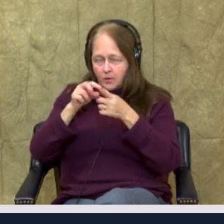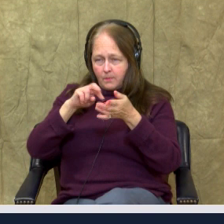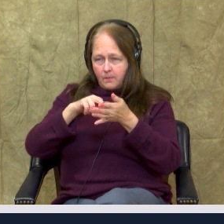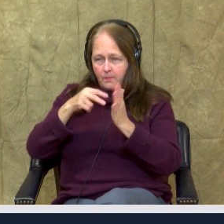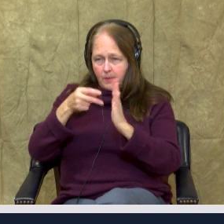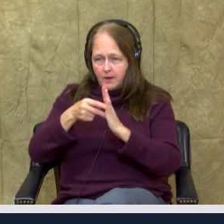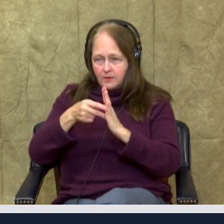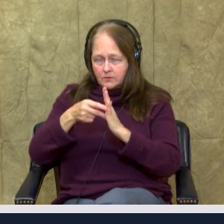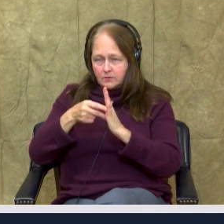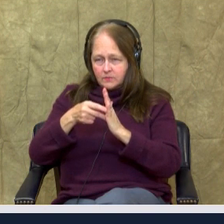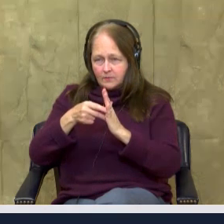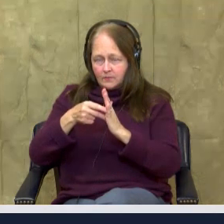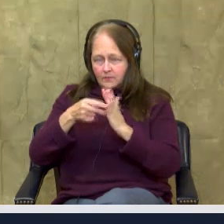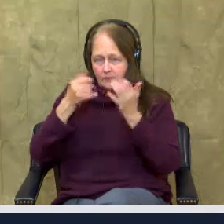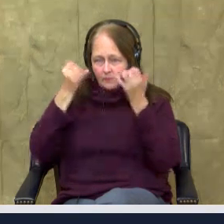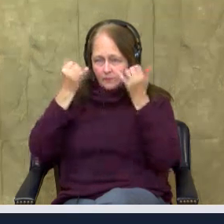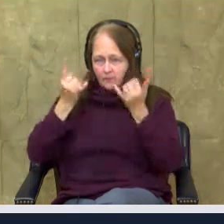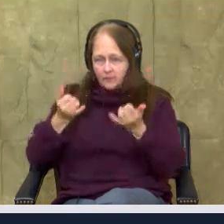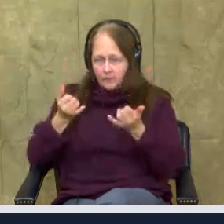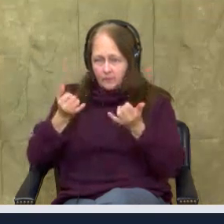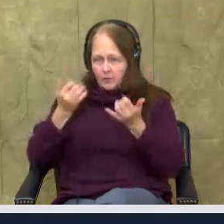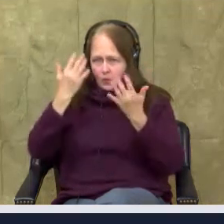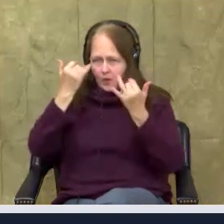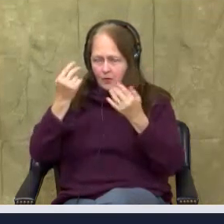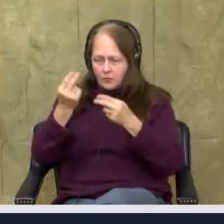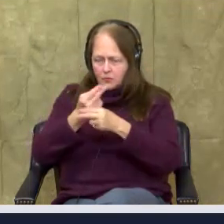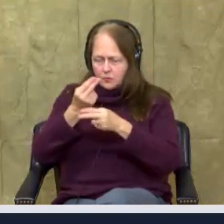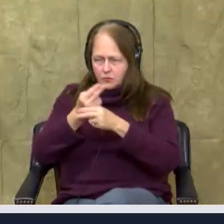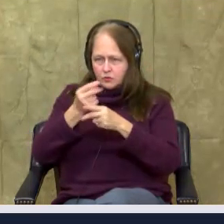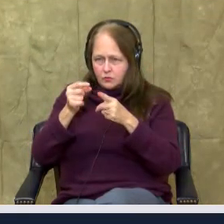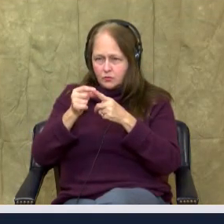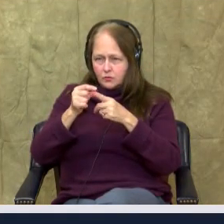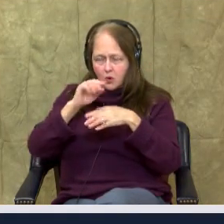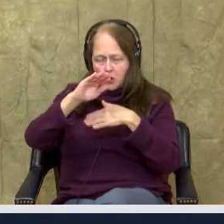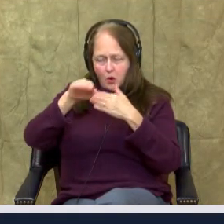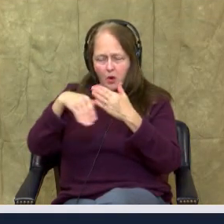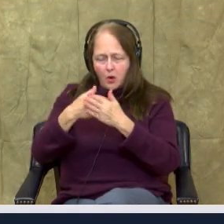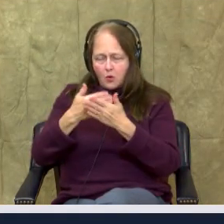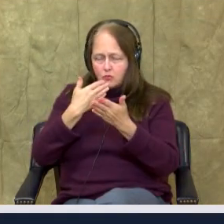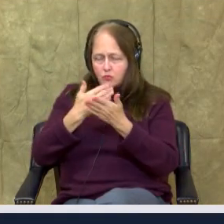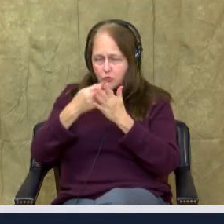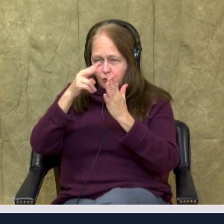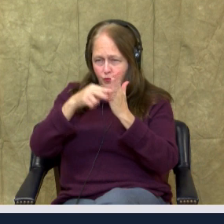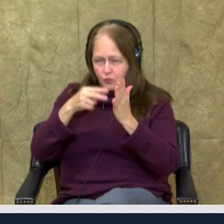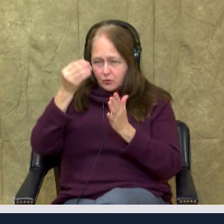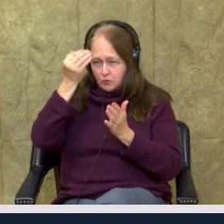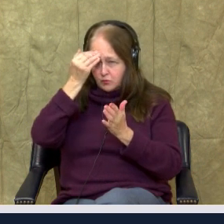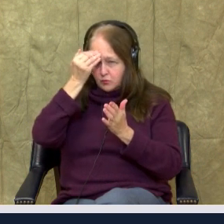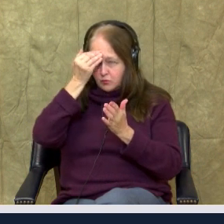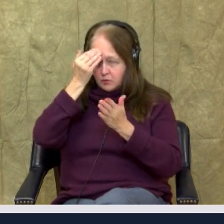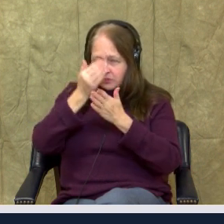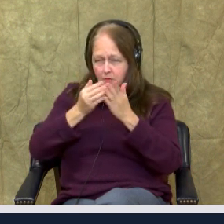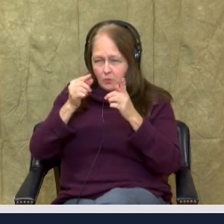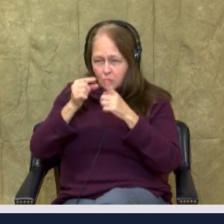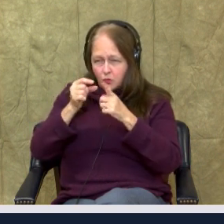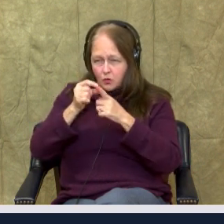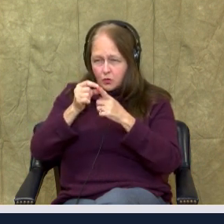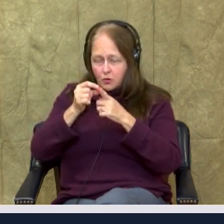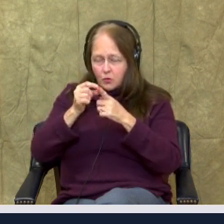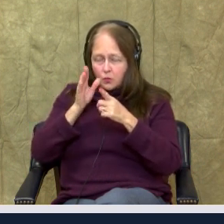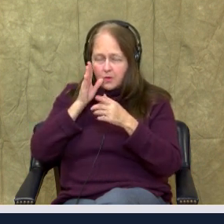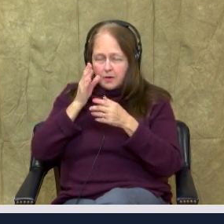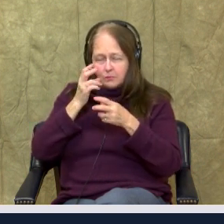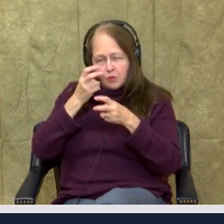means. Now, why do we use them? Because all good readers know that some words are going to be difficult